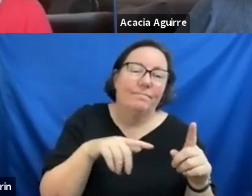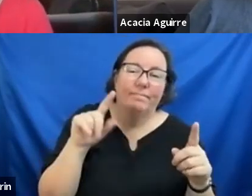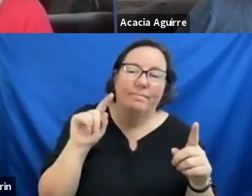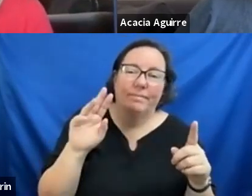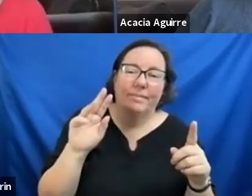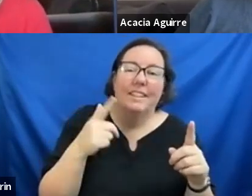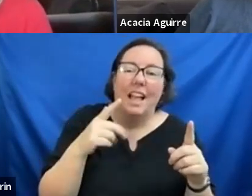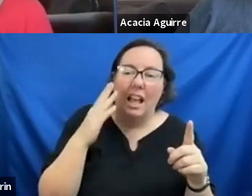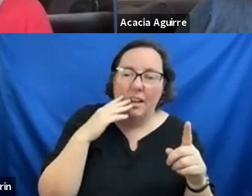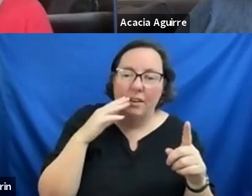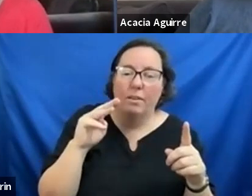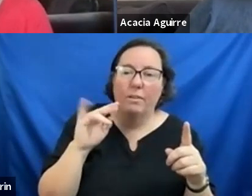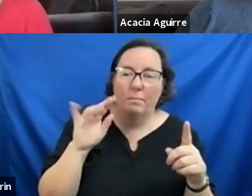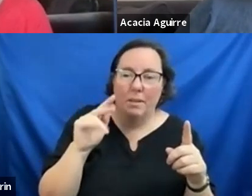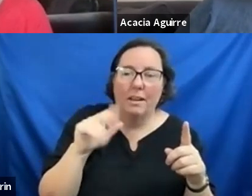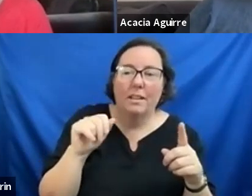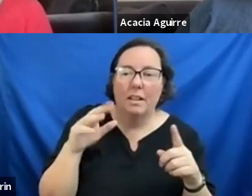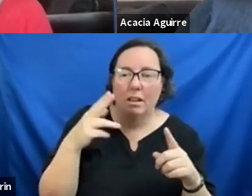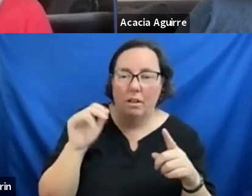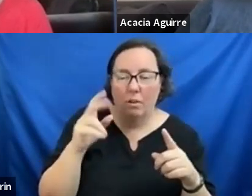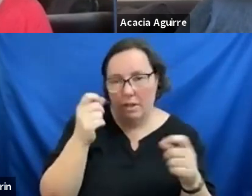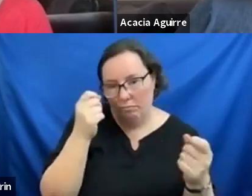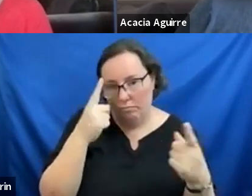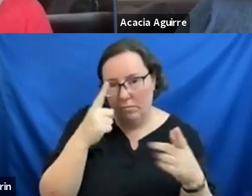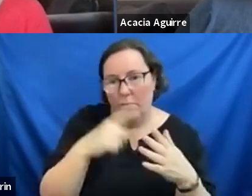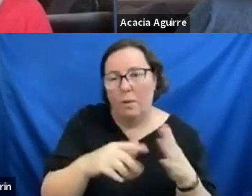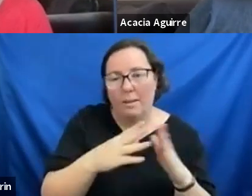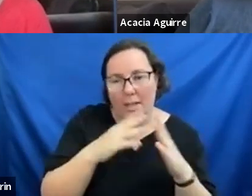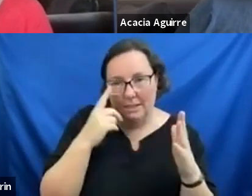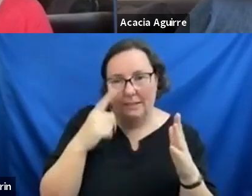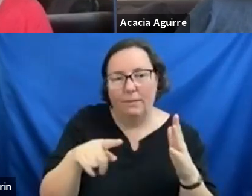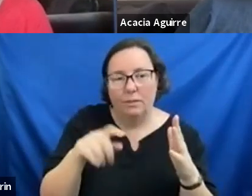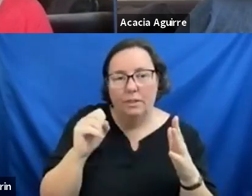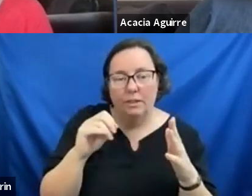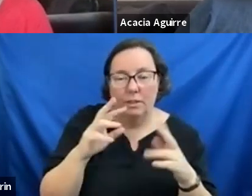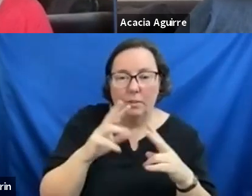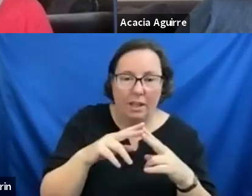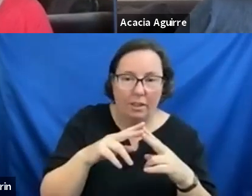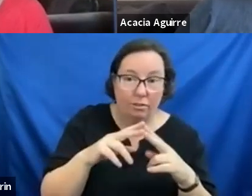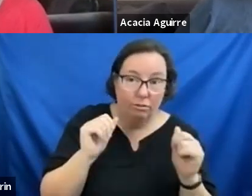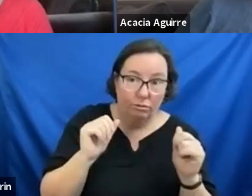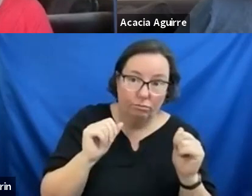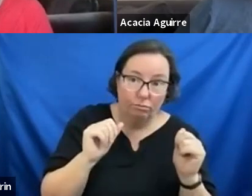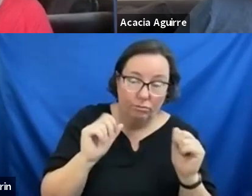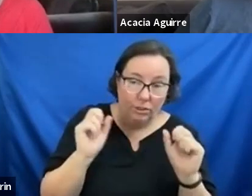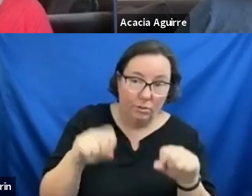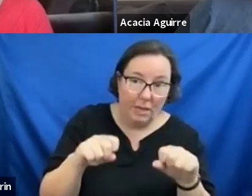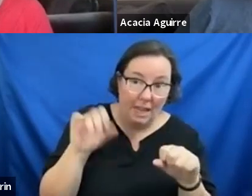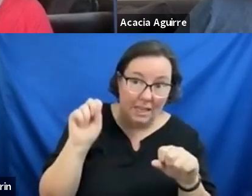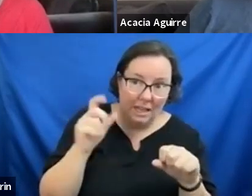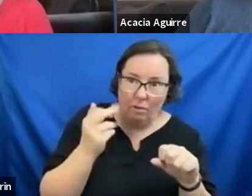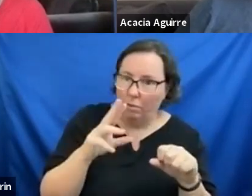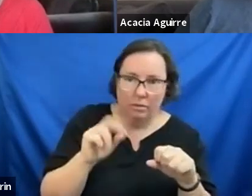Monica Hogan probably can visualize what I'm asking for. So either, you know, you can do it